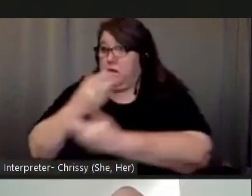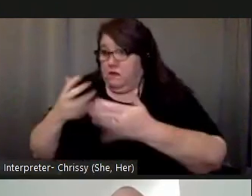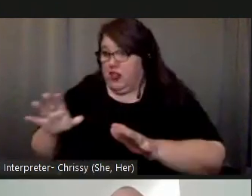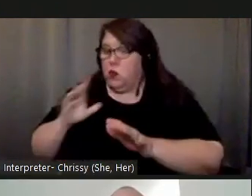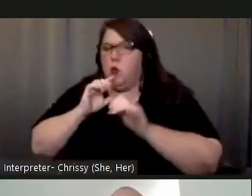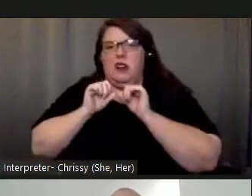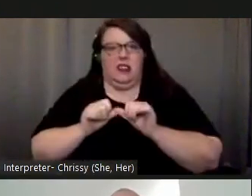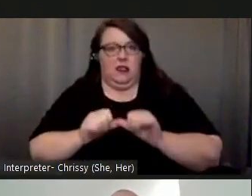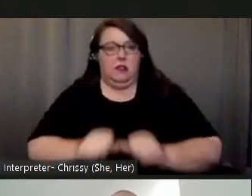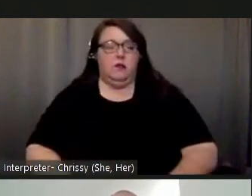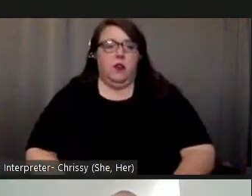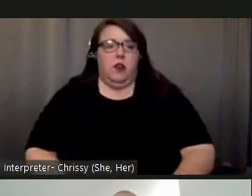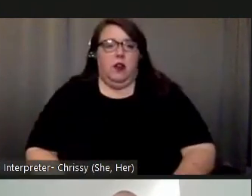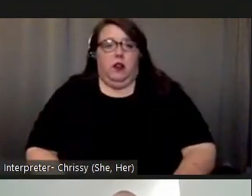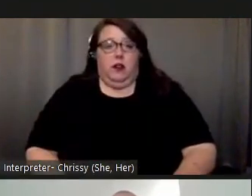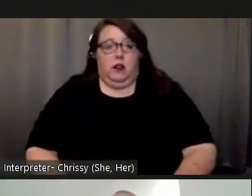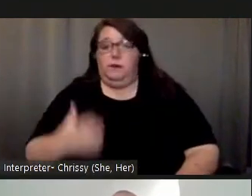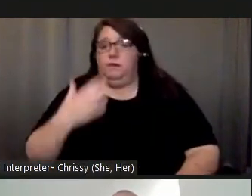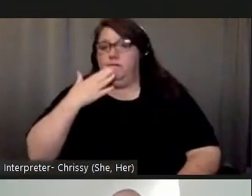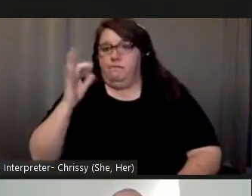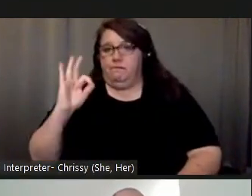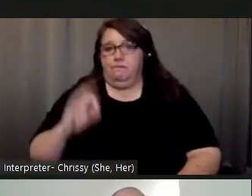Thank you, Dr. France.